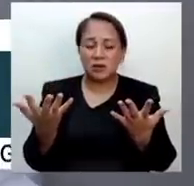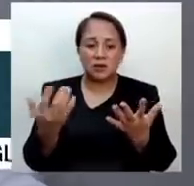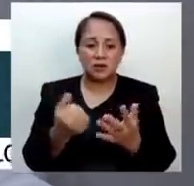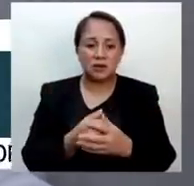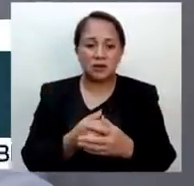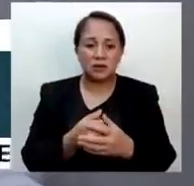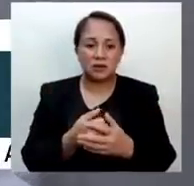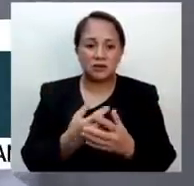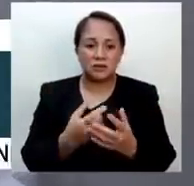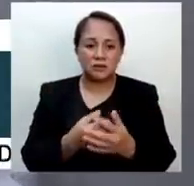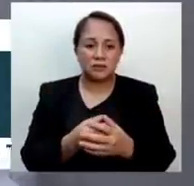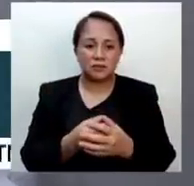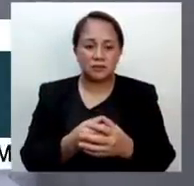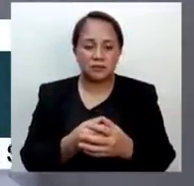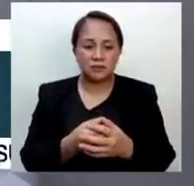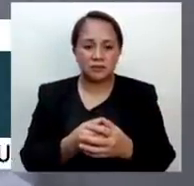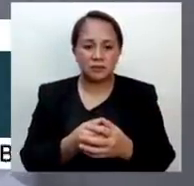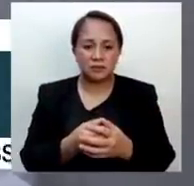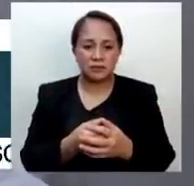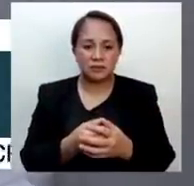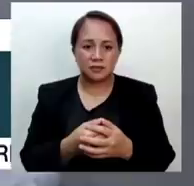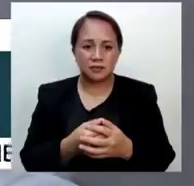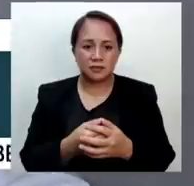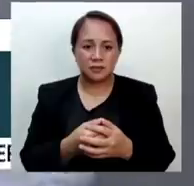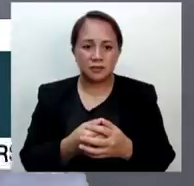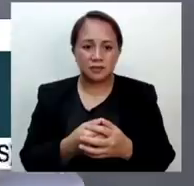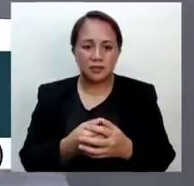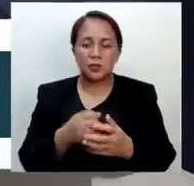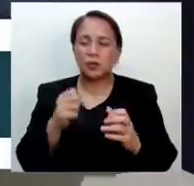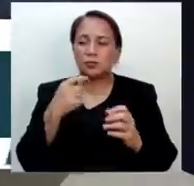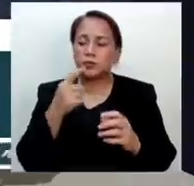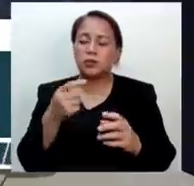that instance, I told him, okay,